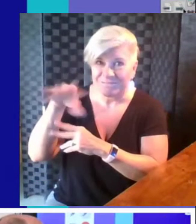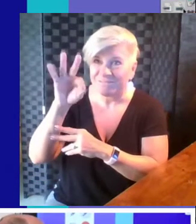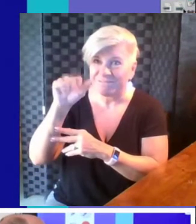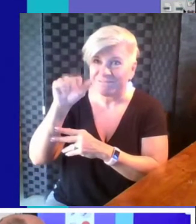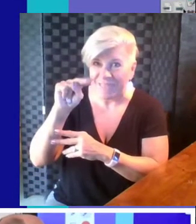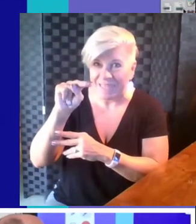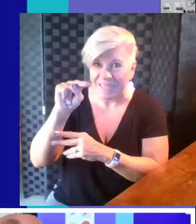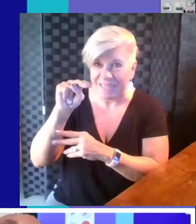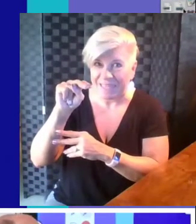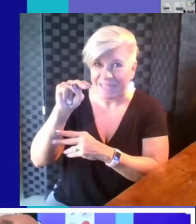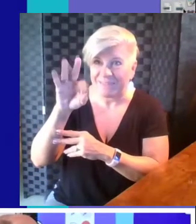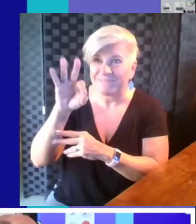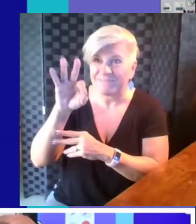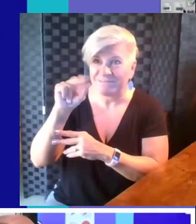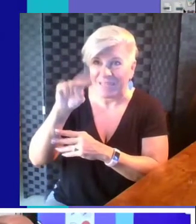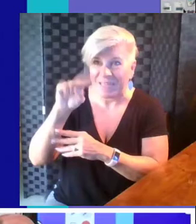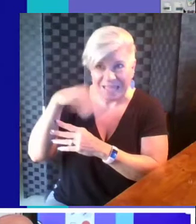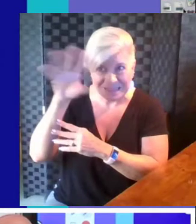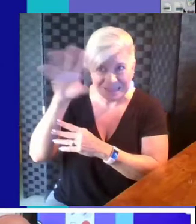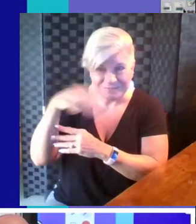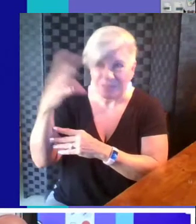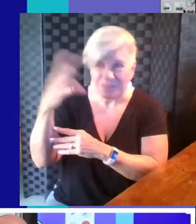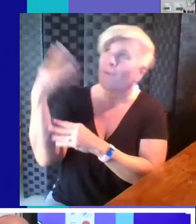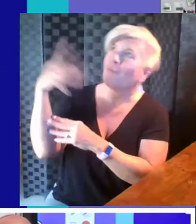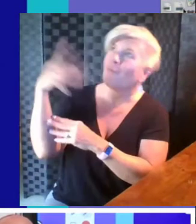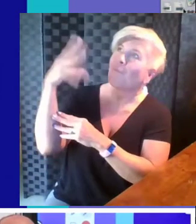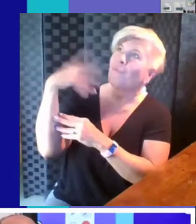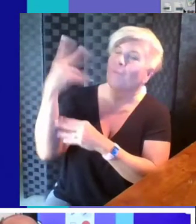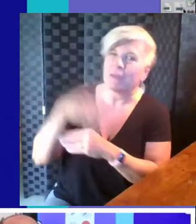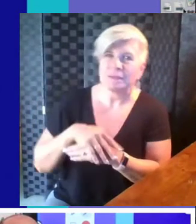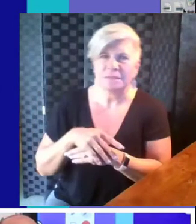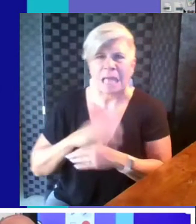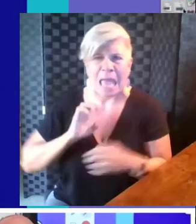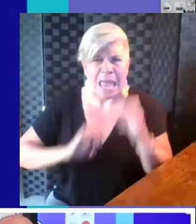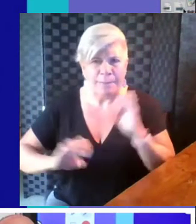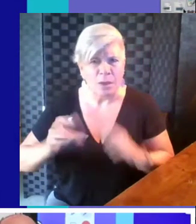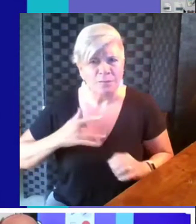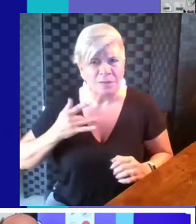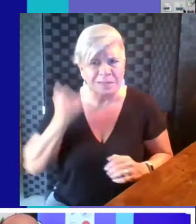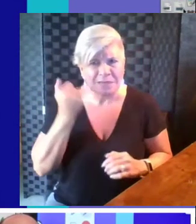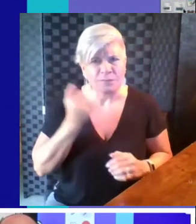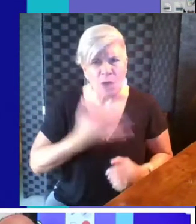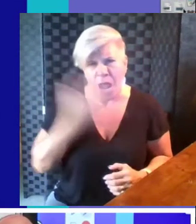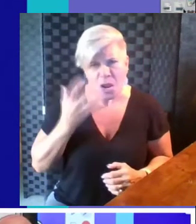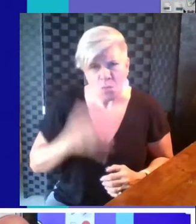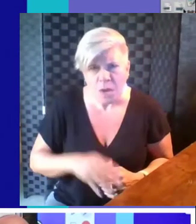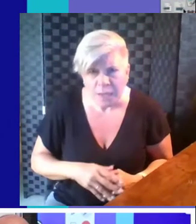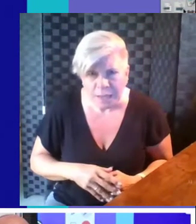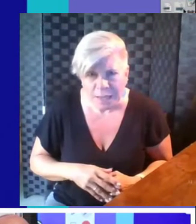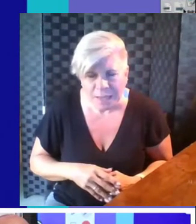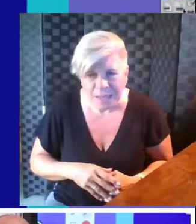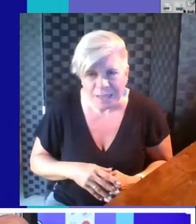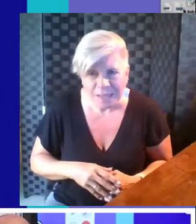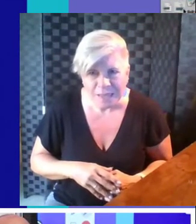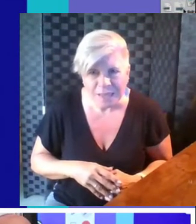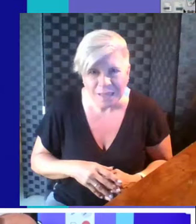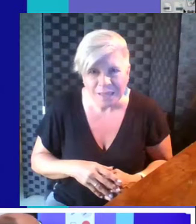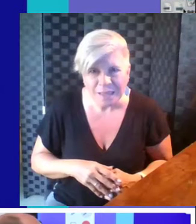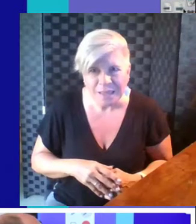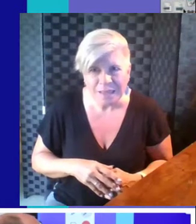Fan. Last one. Here's an emotion you might feel when you are angry.